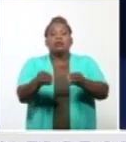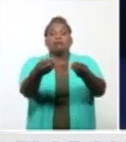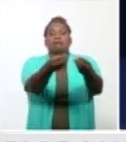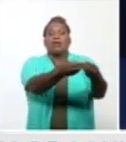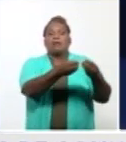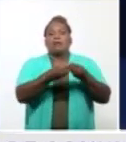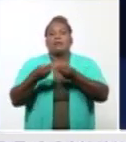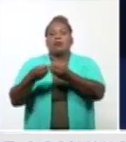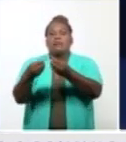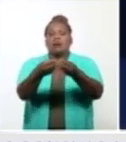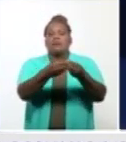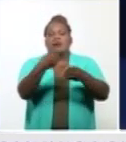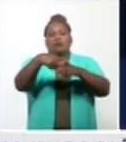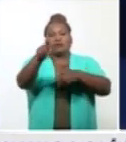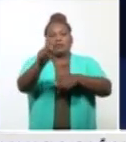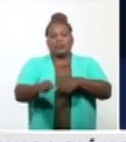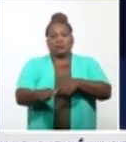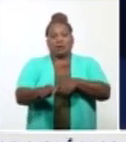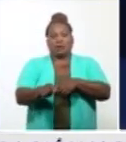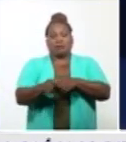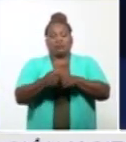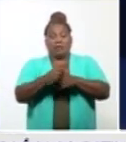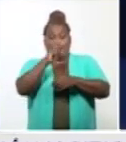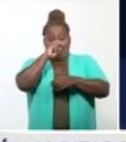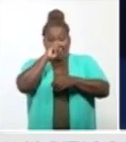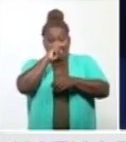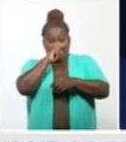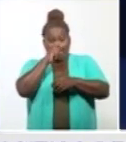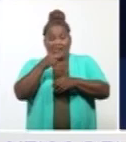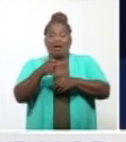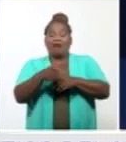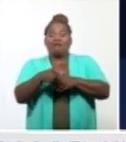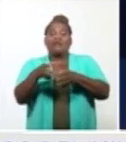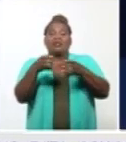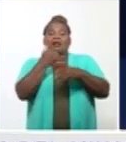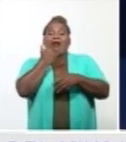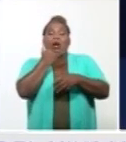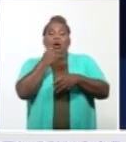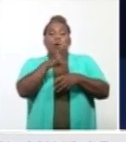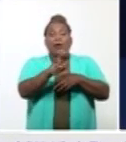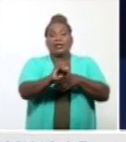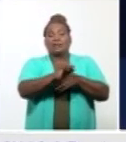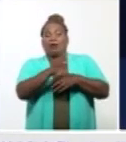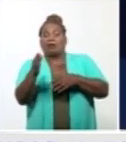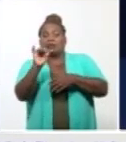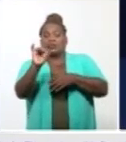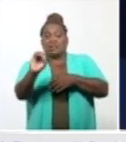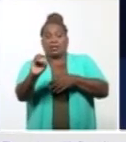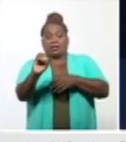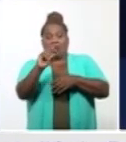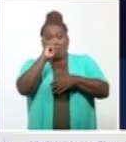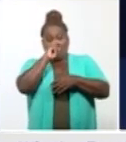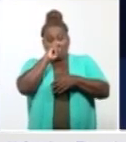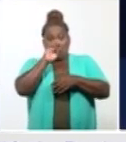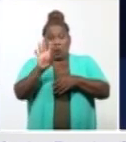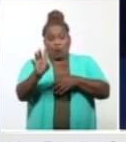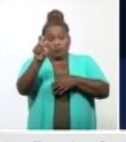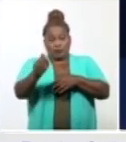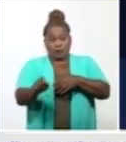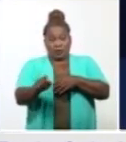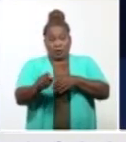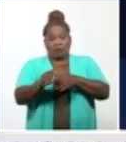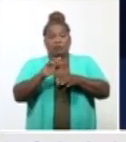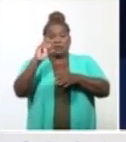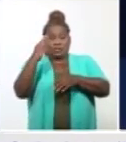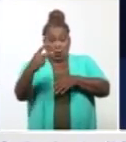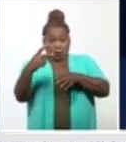it. The most affected age group was 40 to 60 years of age with 4 cases, followed by the under